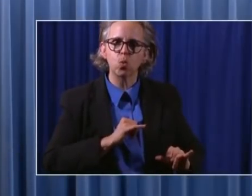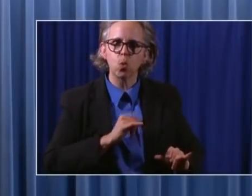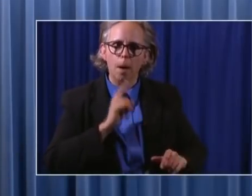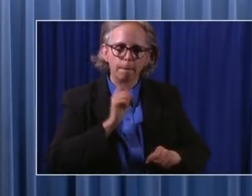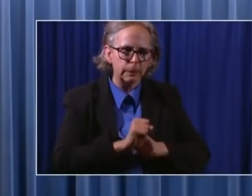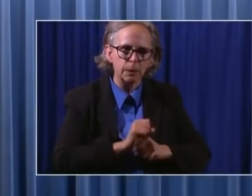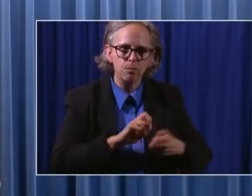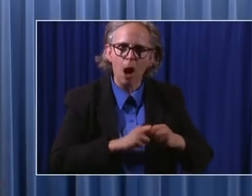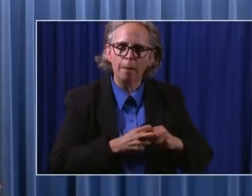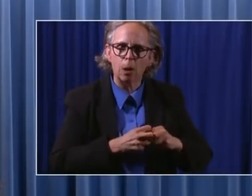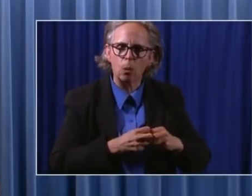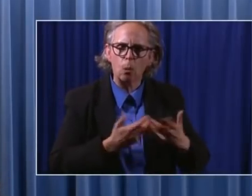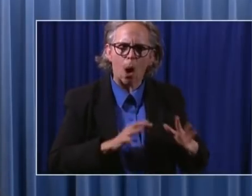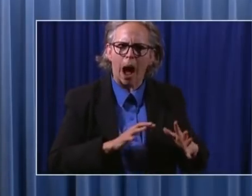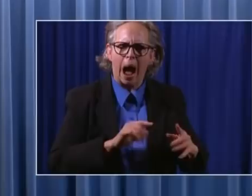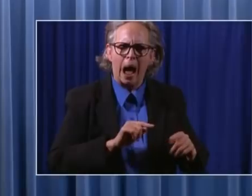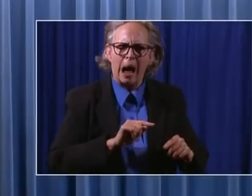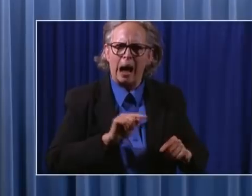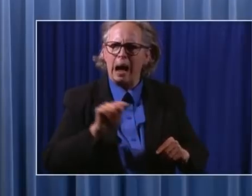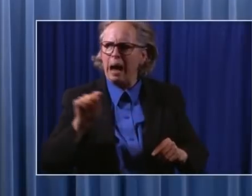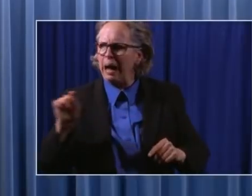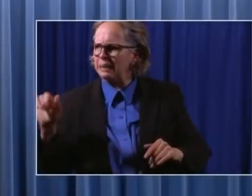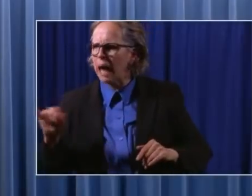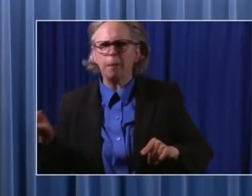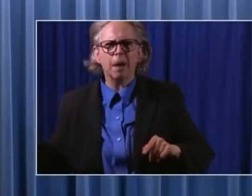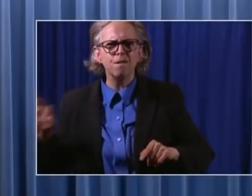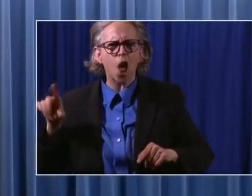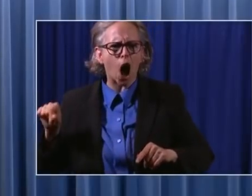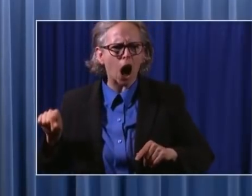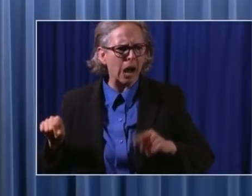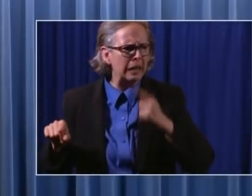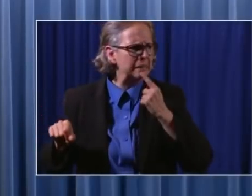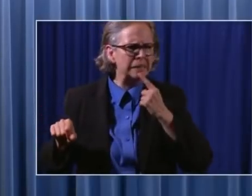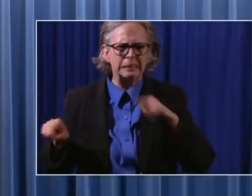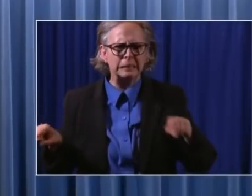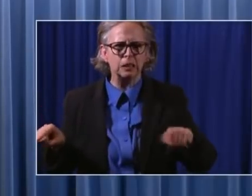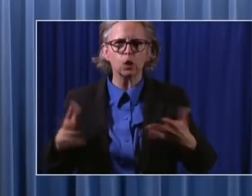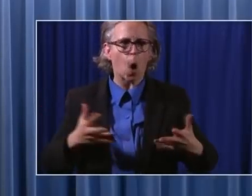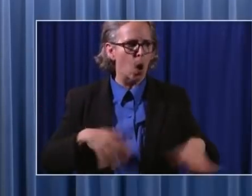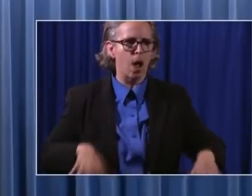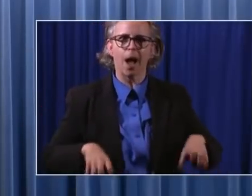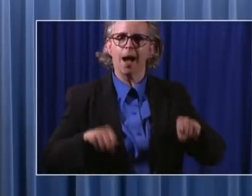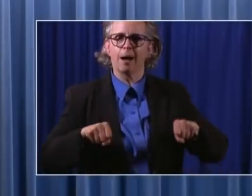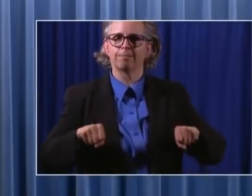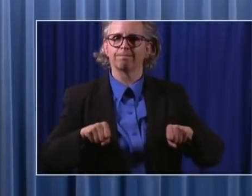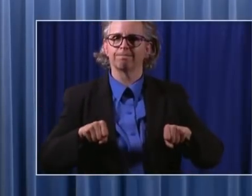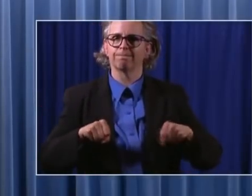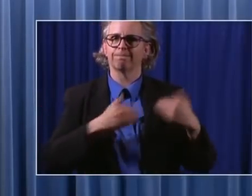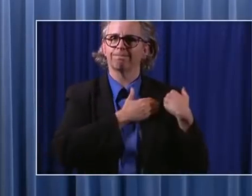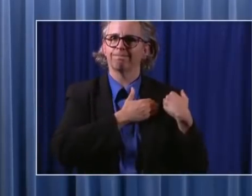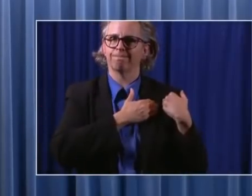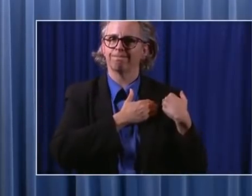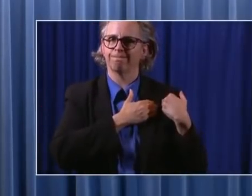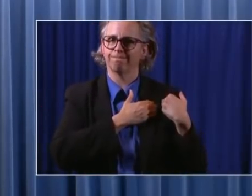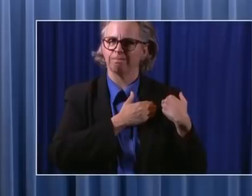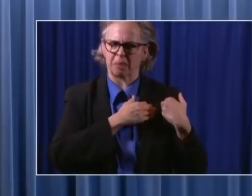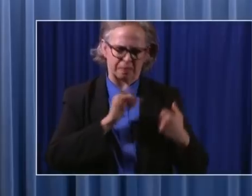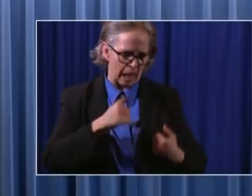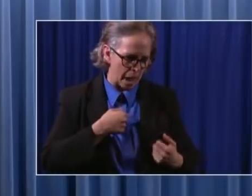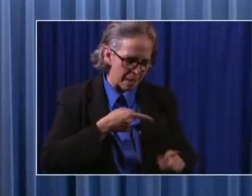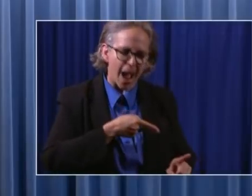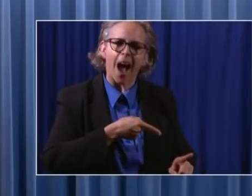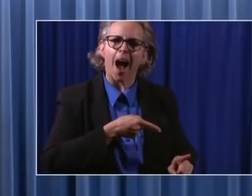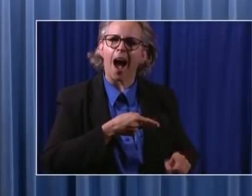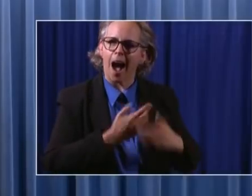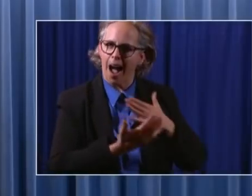or 4 weeks. And if we don't want to be Florida, we got to do something now. So it is to inform people. And I'll go back to something that